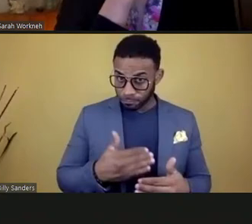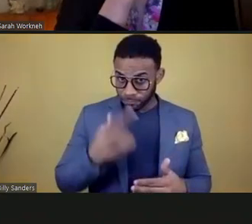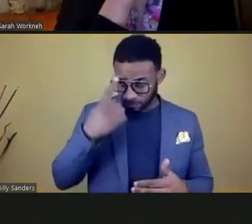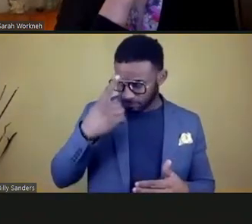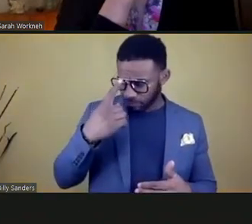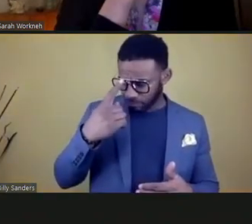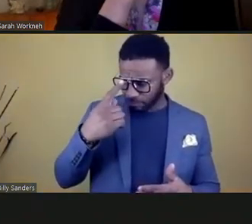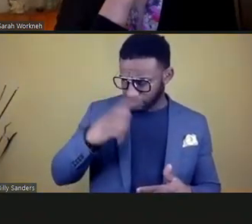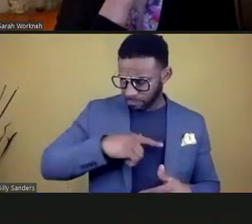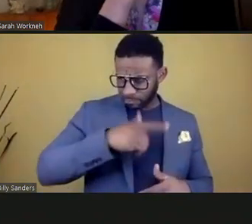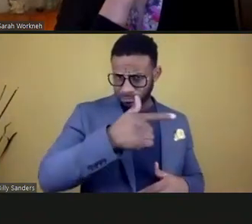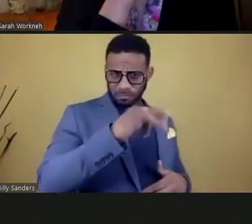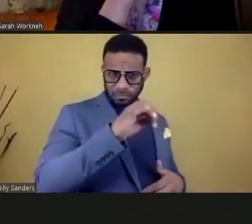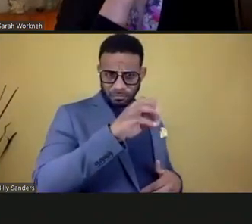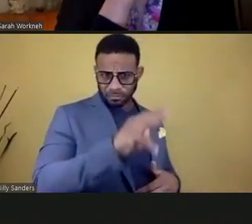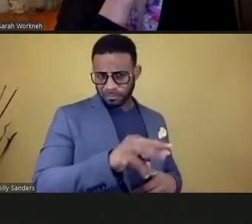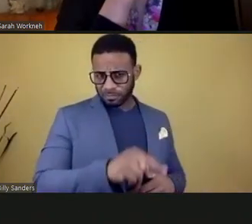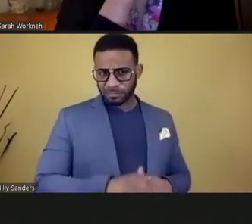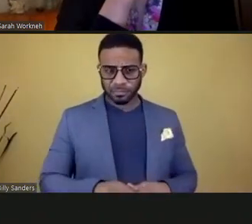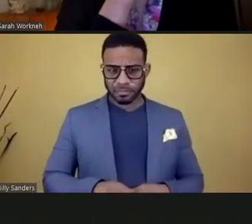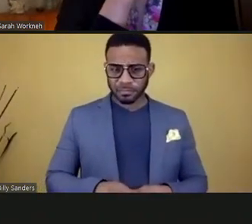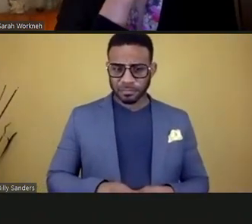throwing it back to Carmen.